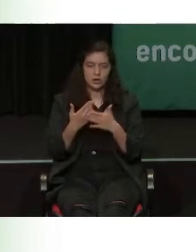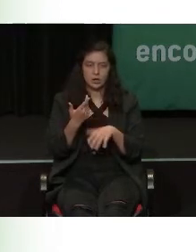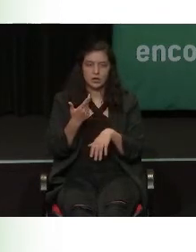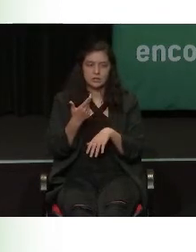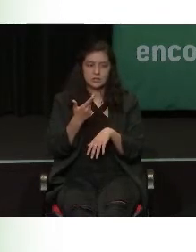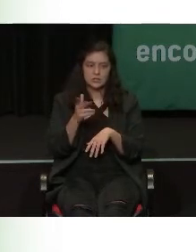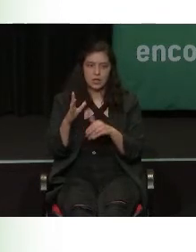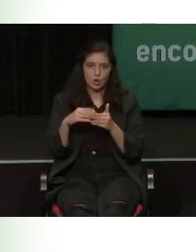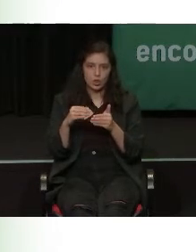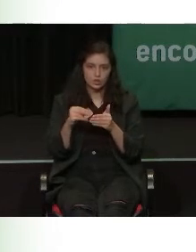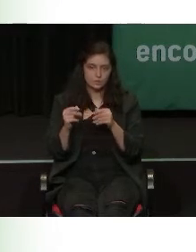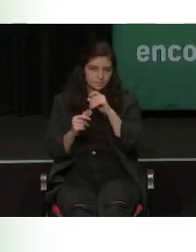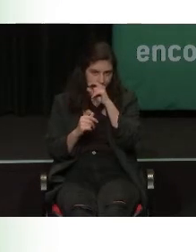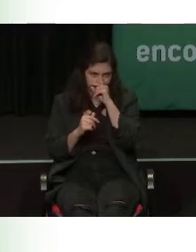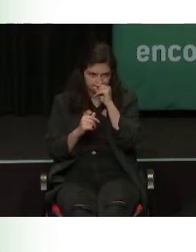$100.